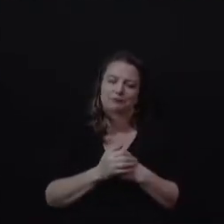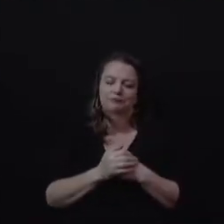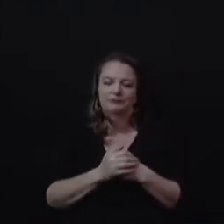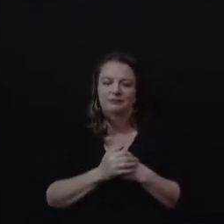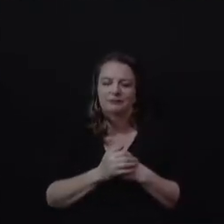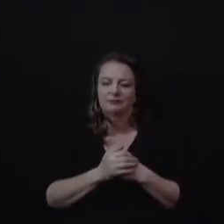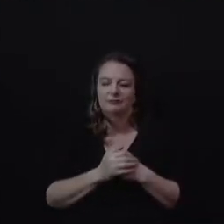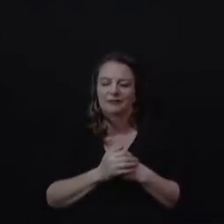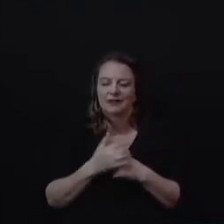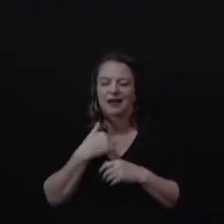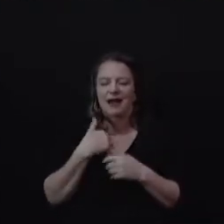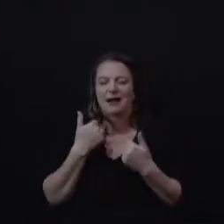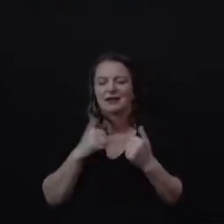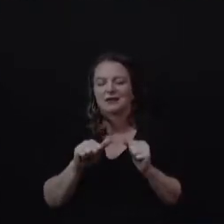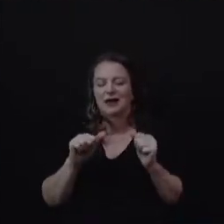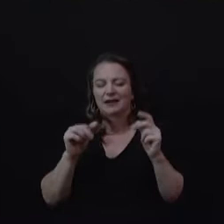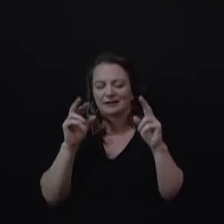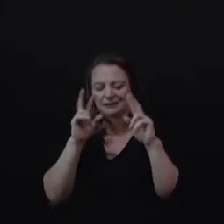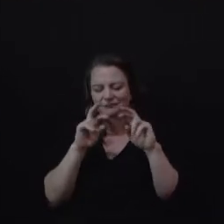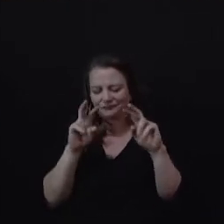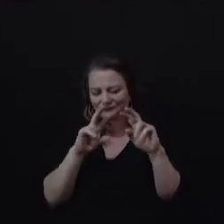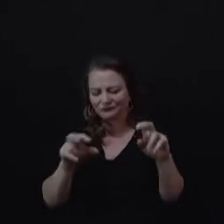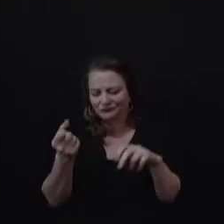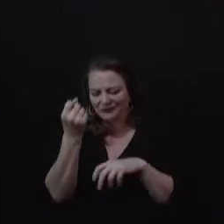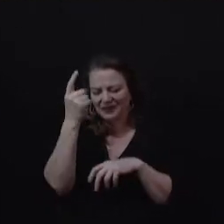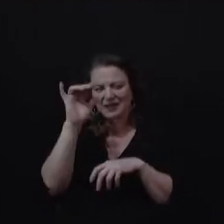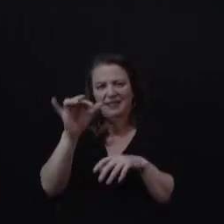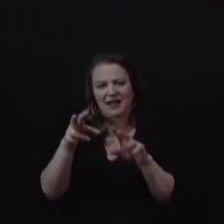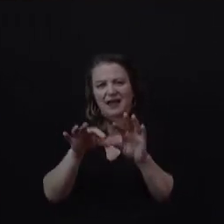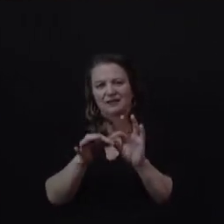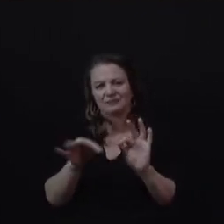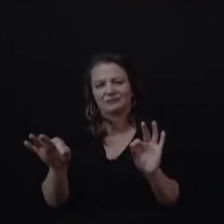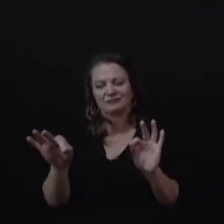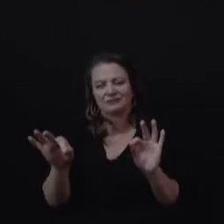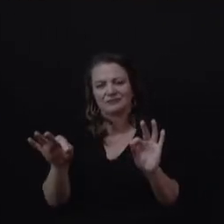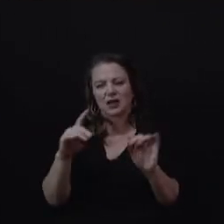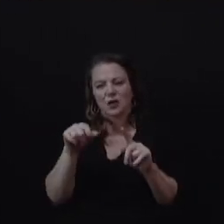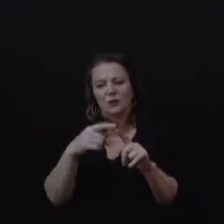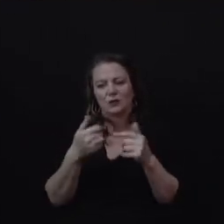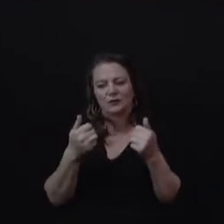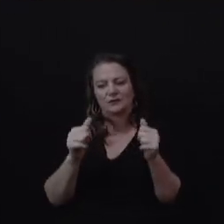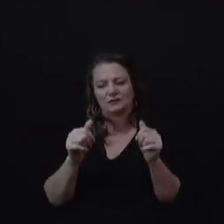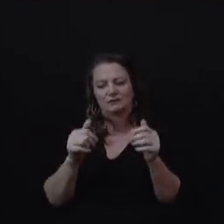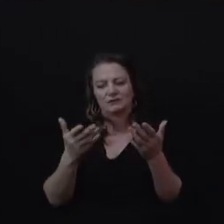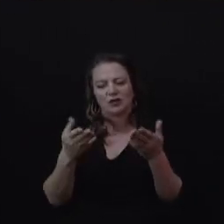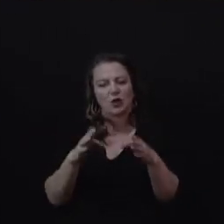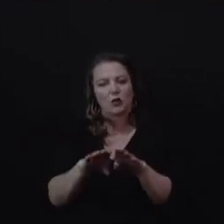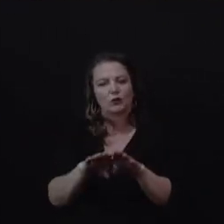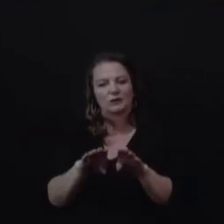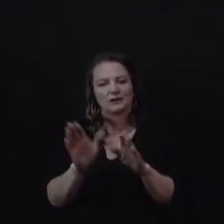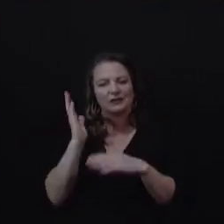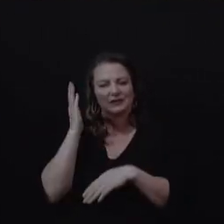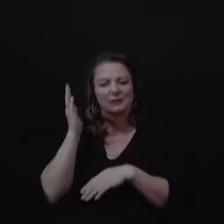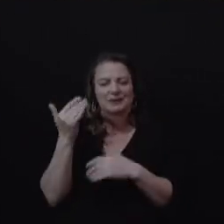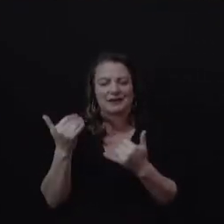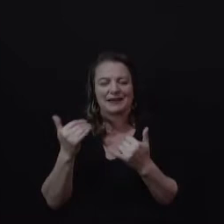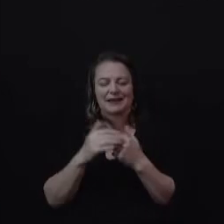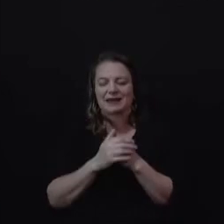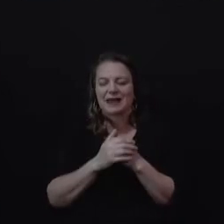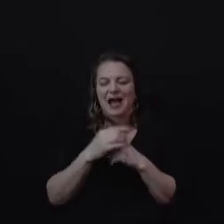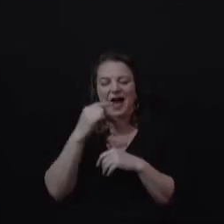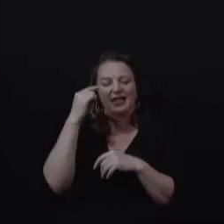I tried to wrap my mind around this passage as we're preparing to close today, because I think God